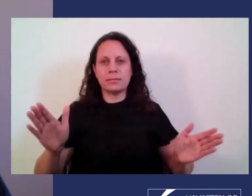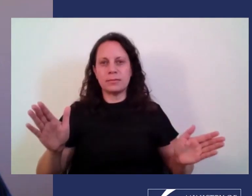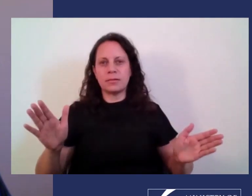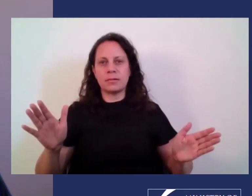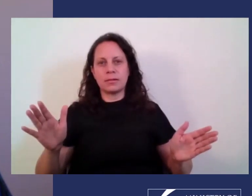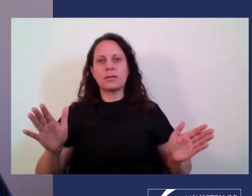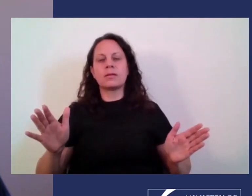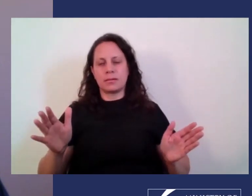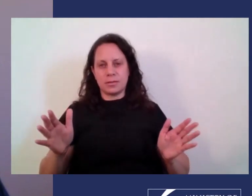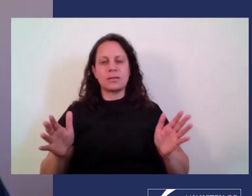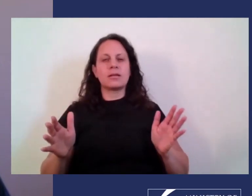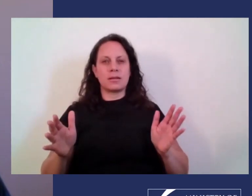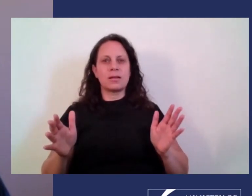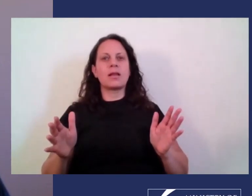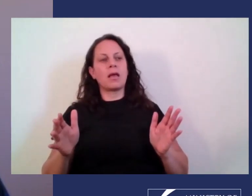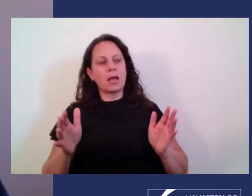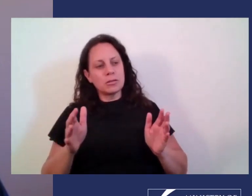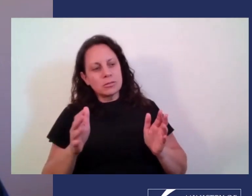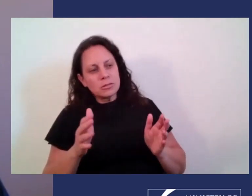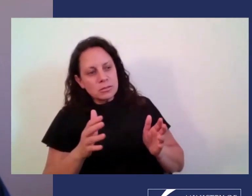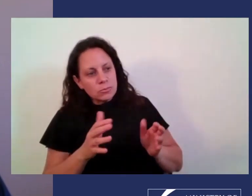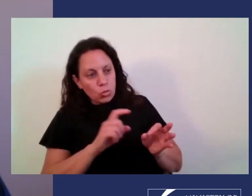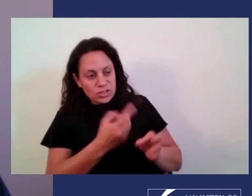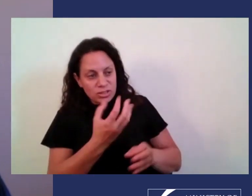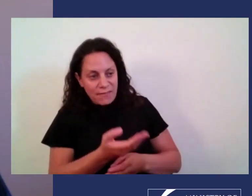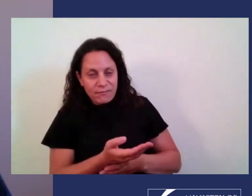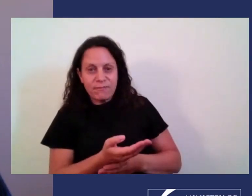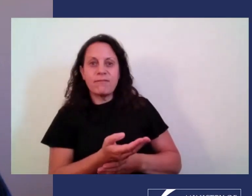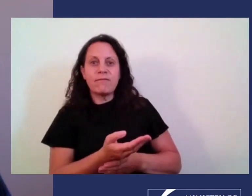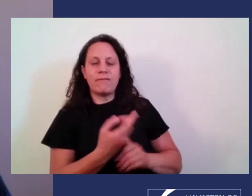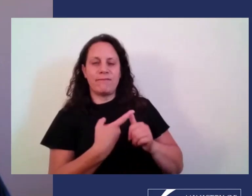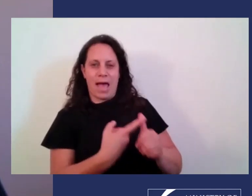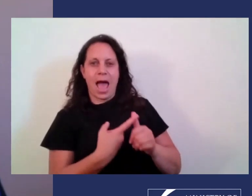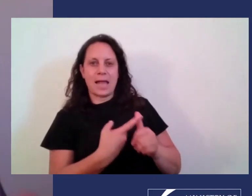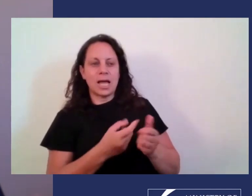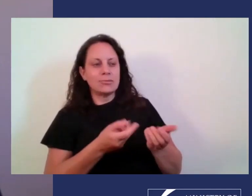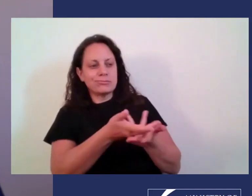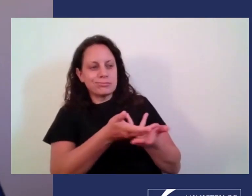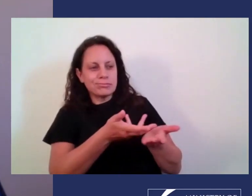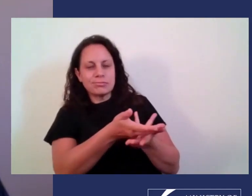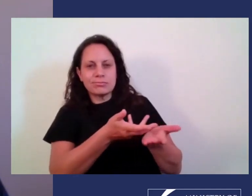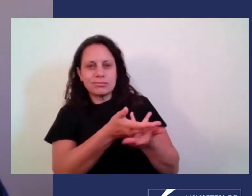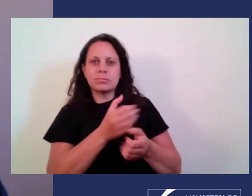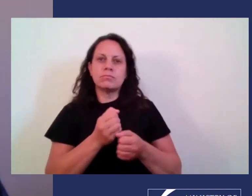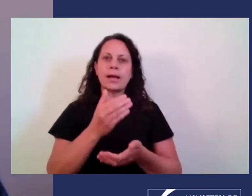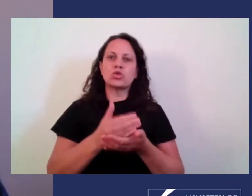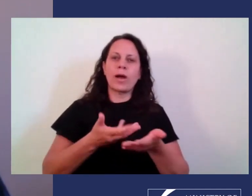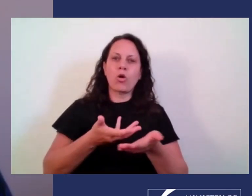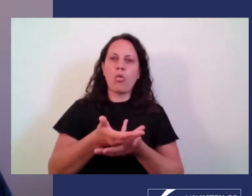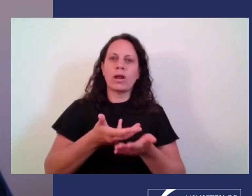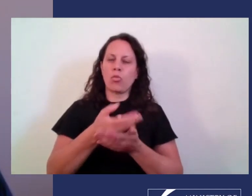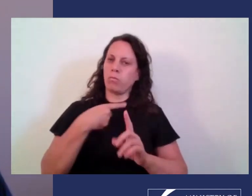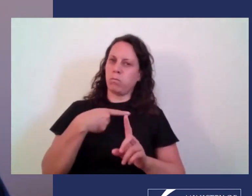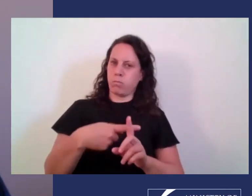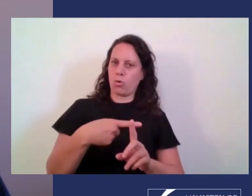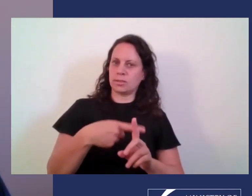to answer his questions if they come up, continue to have positive kōrero about the reason why, as